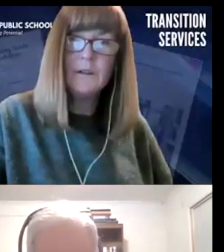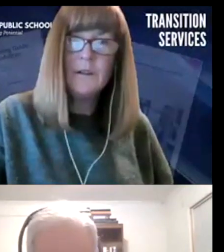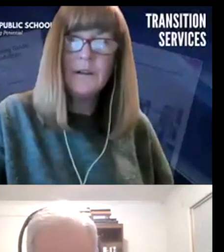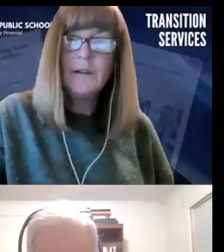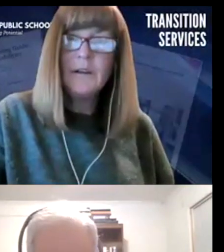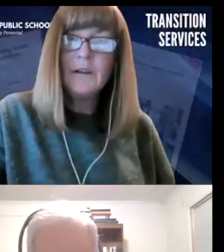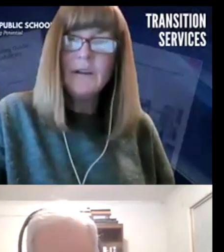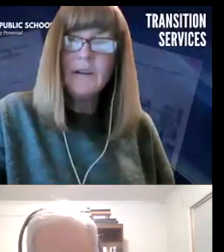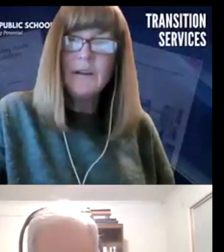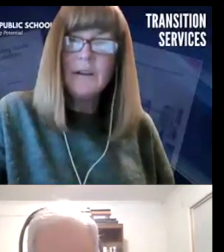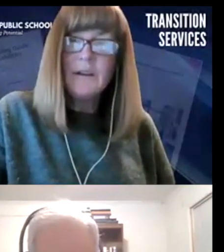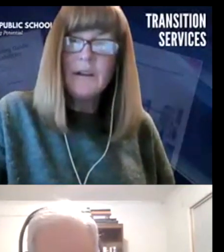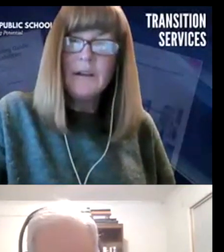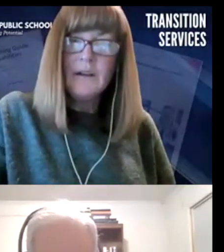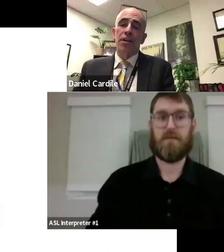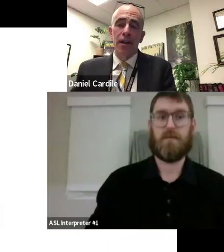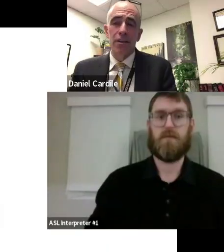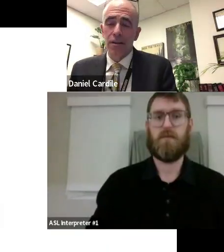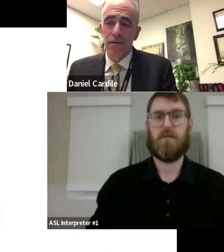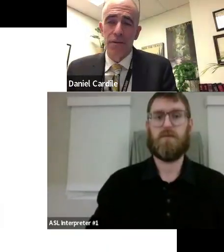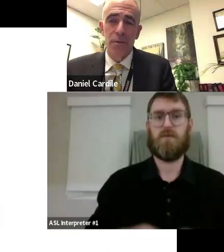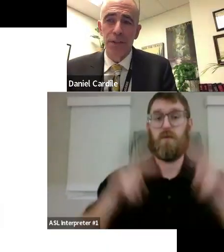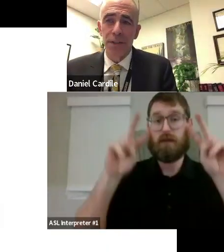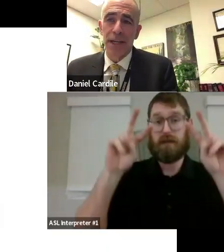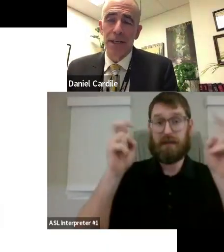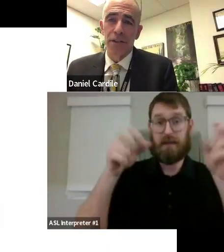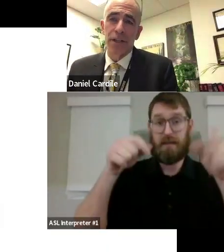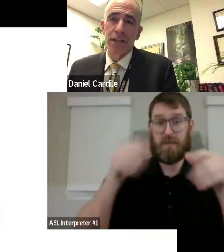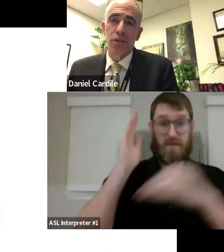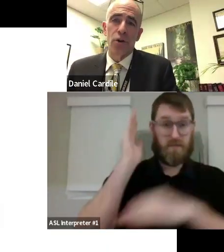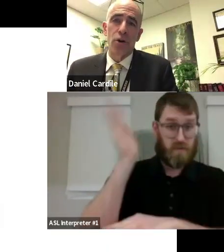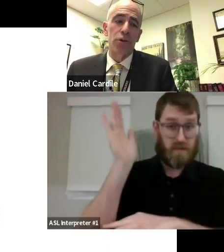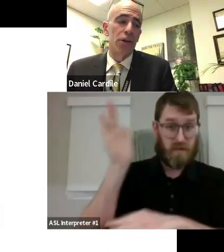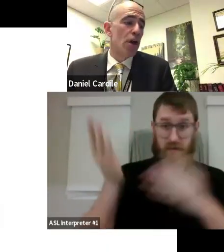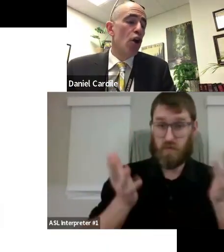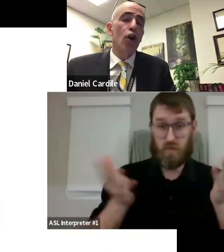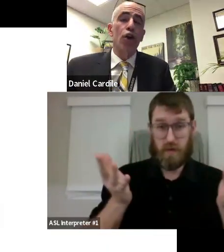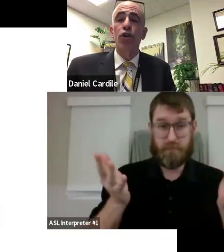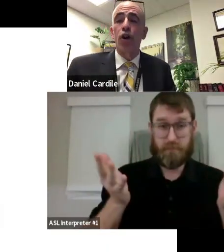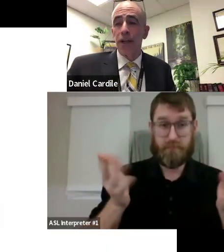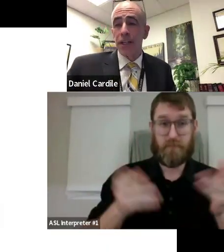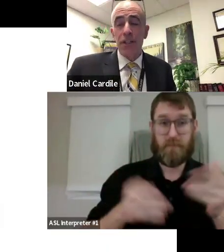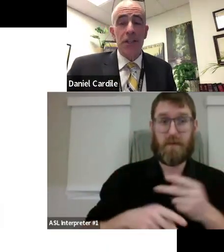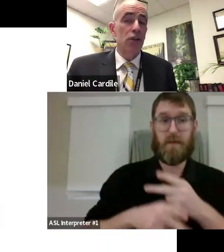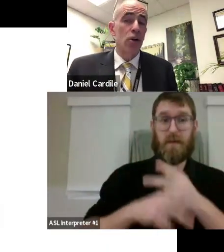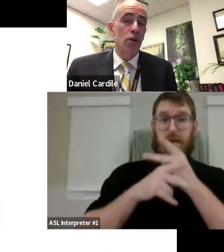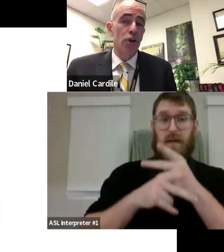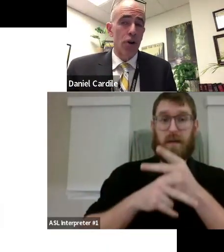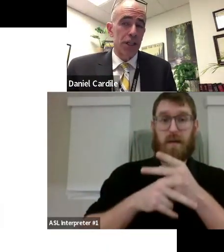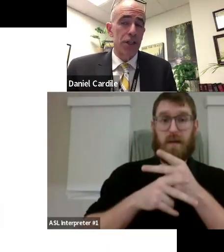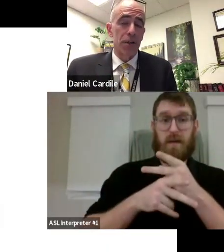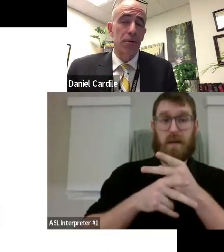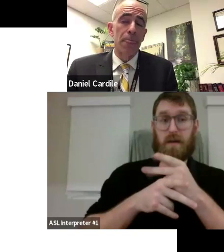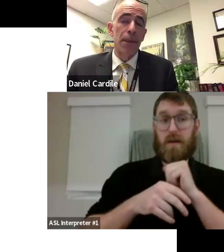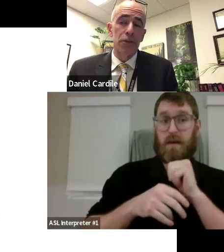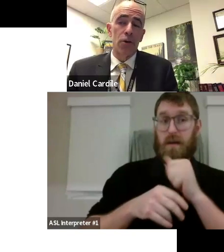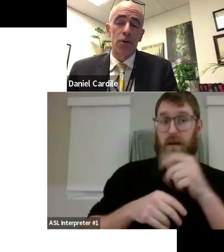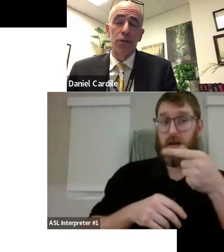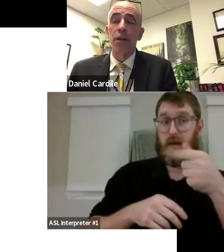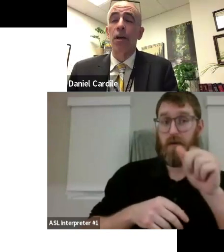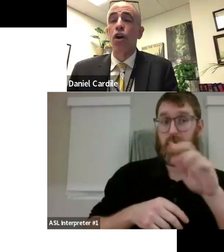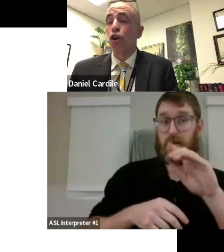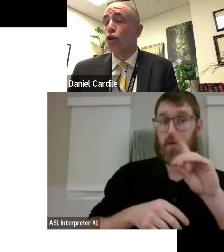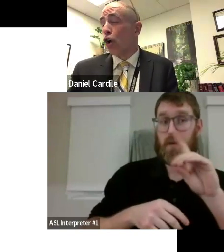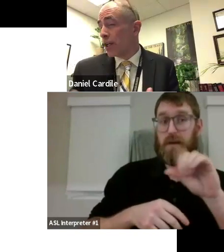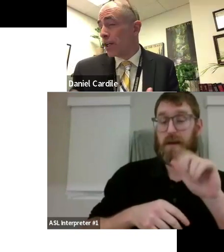Law Self-Help Center. Title of this presentation is called It's not called Guardianship. It's